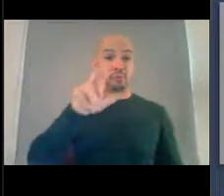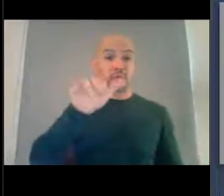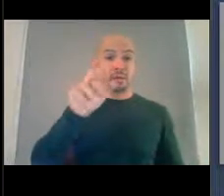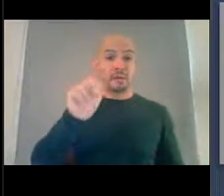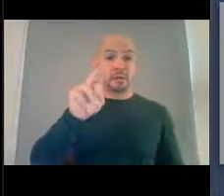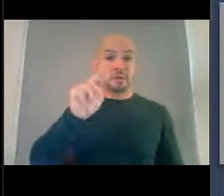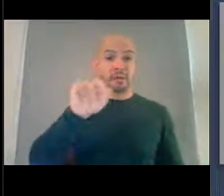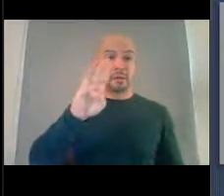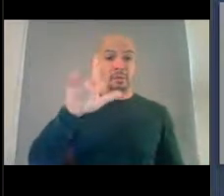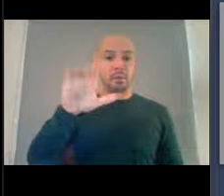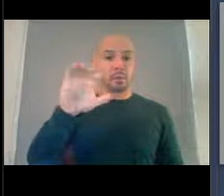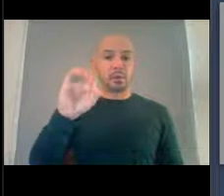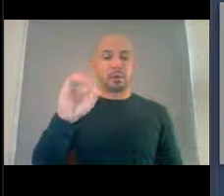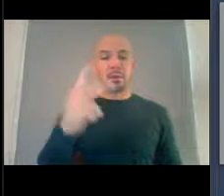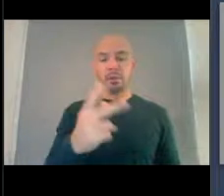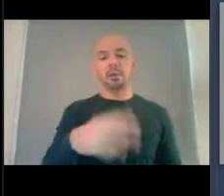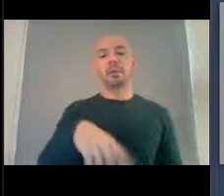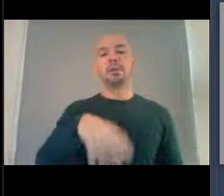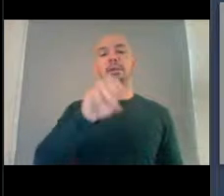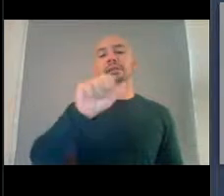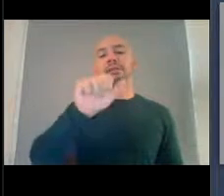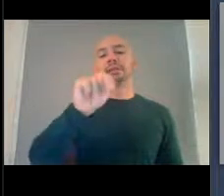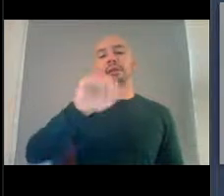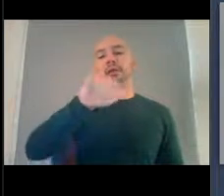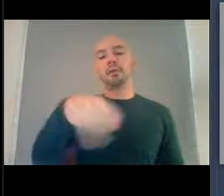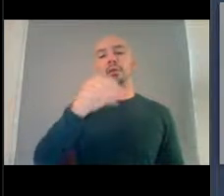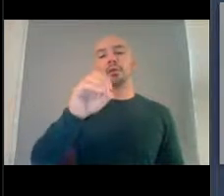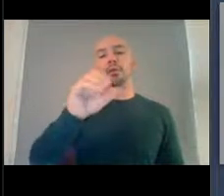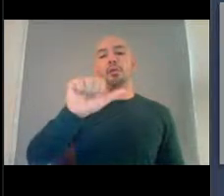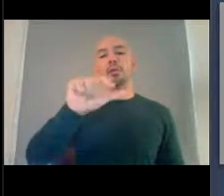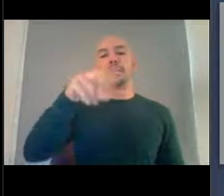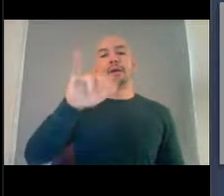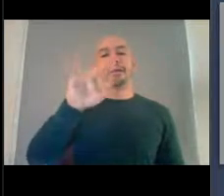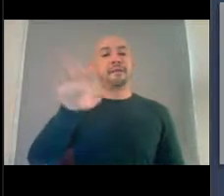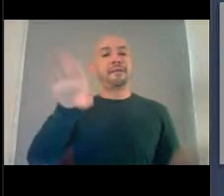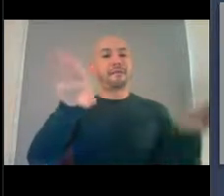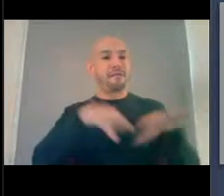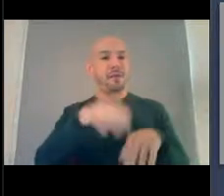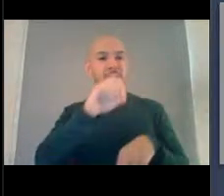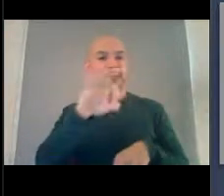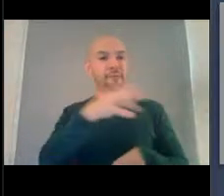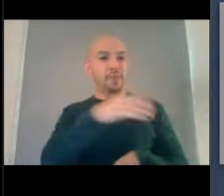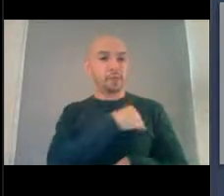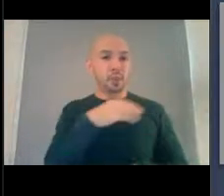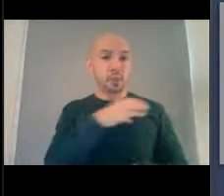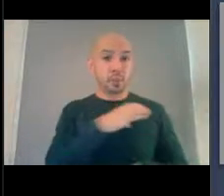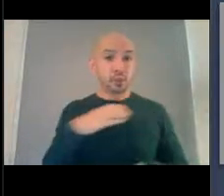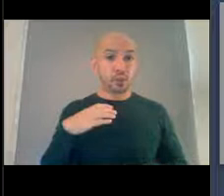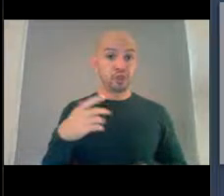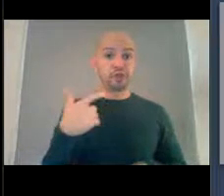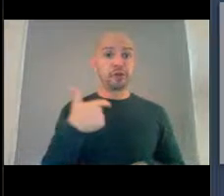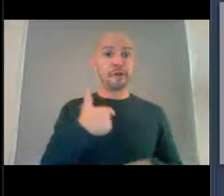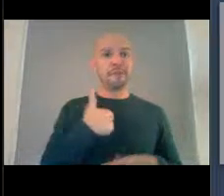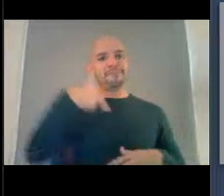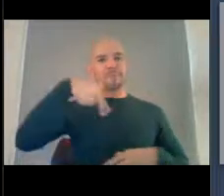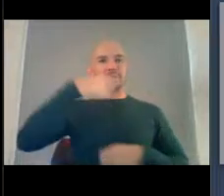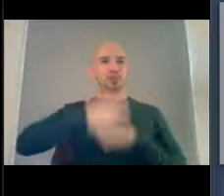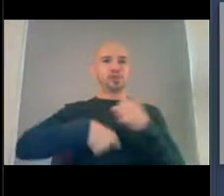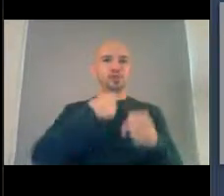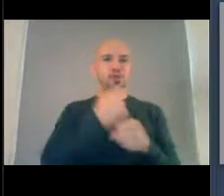the san joaquin council of governments and the san joaquin valley and um i'm serving as this year's regional